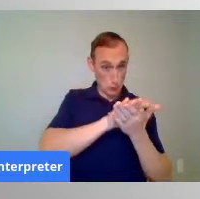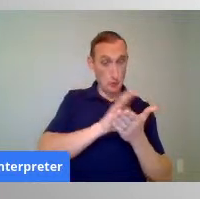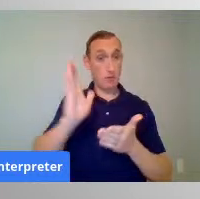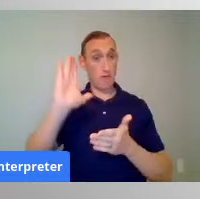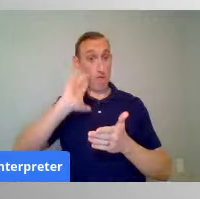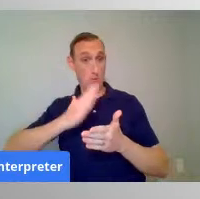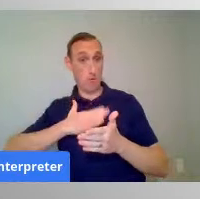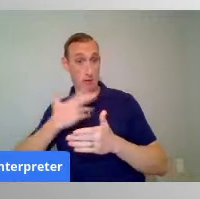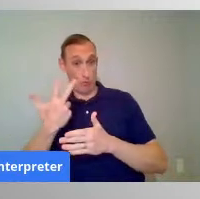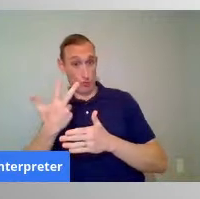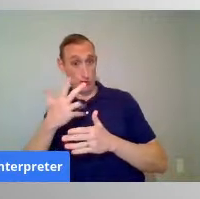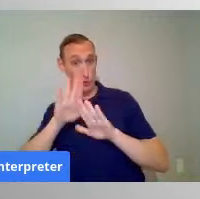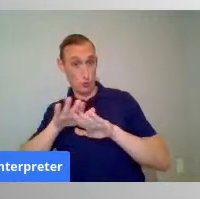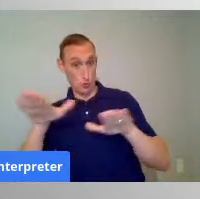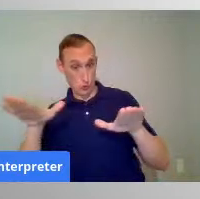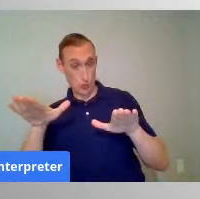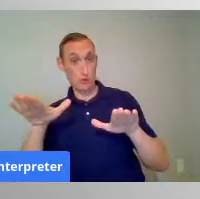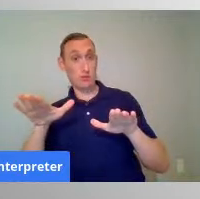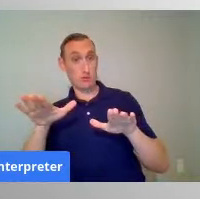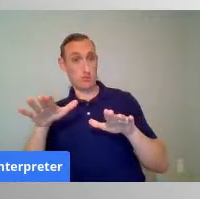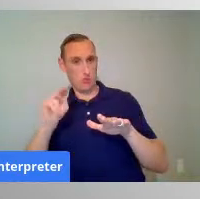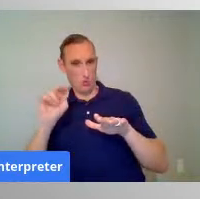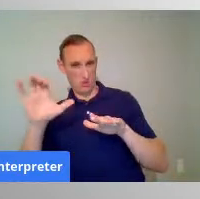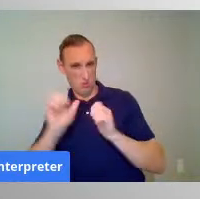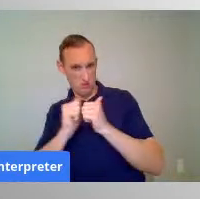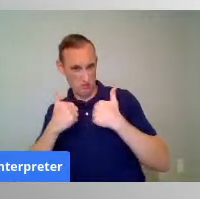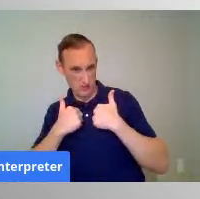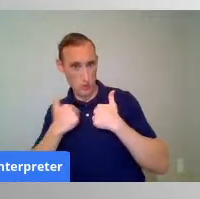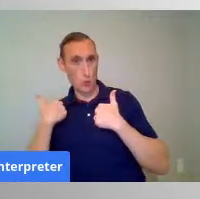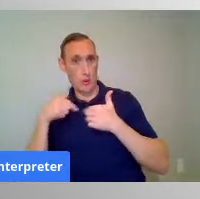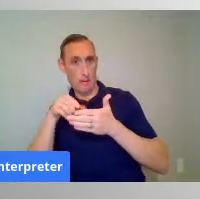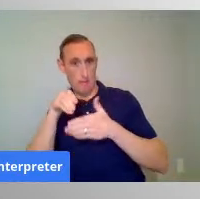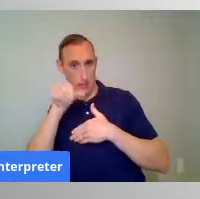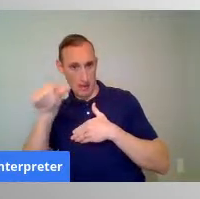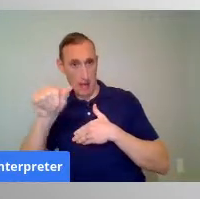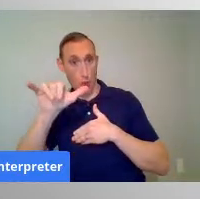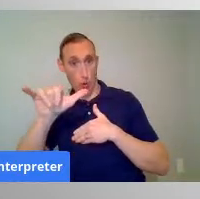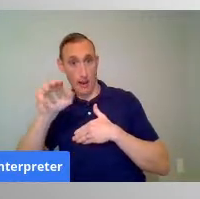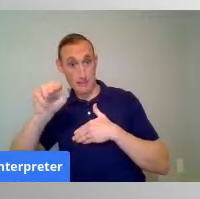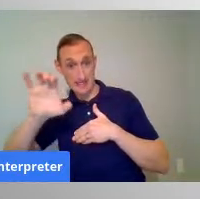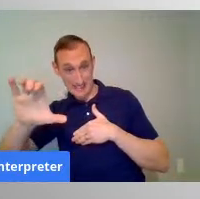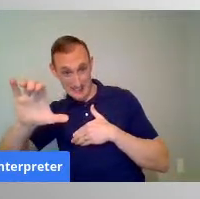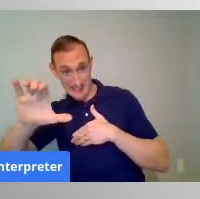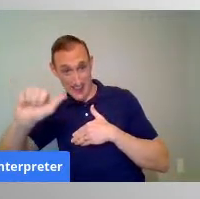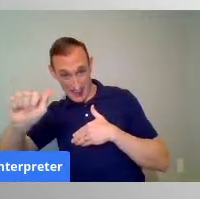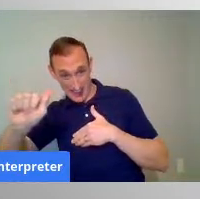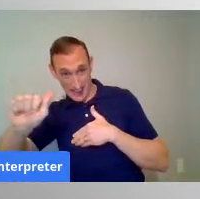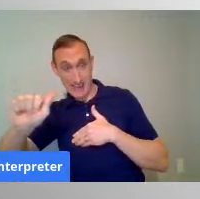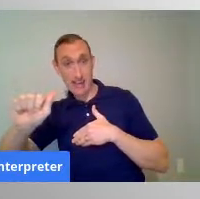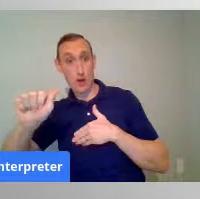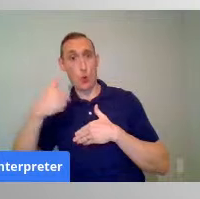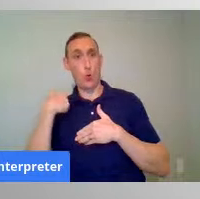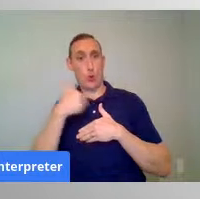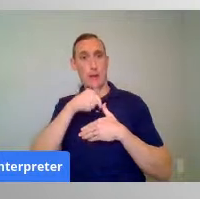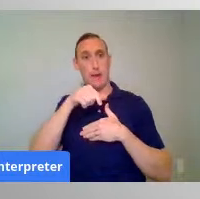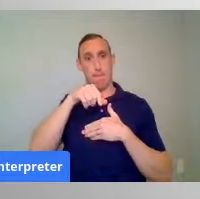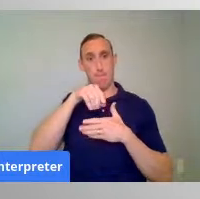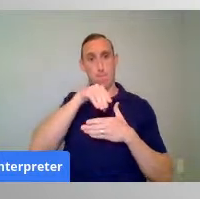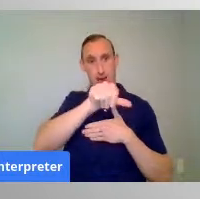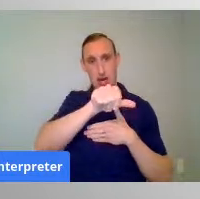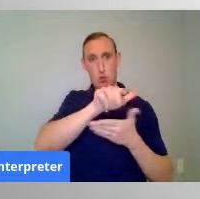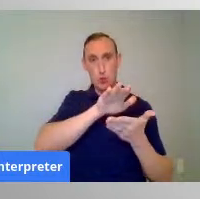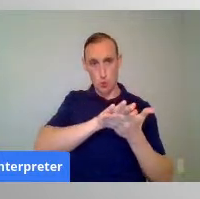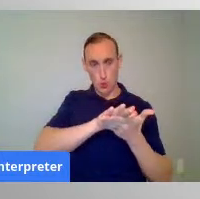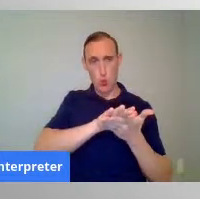with me, we paid the YMCA and they just paid the school a facility fee to use the gym, the library,